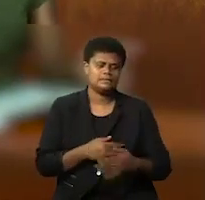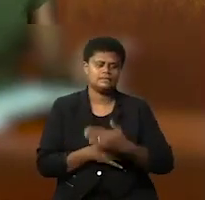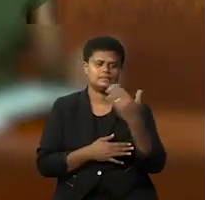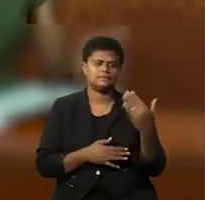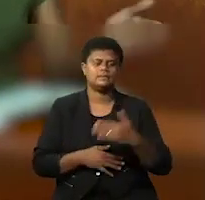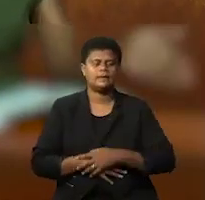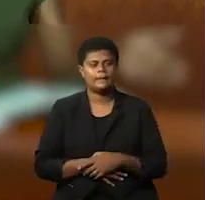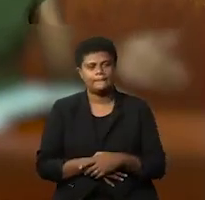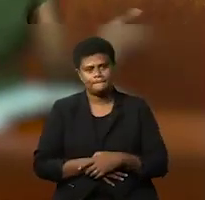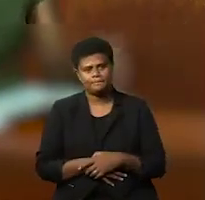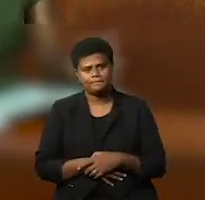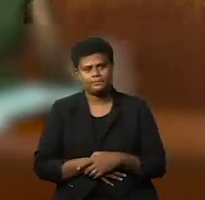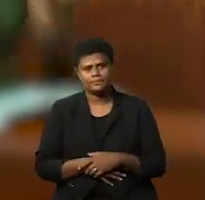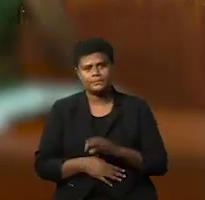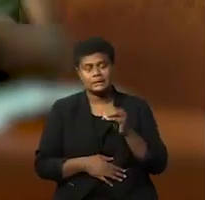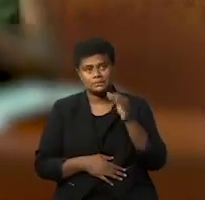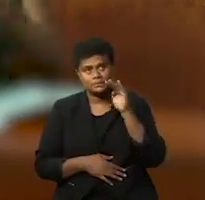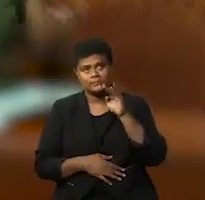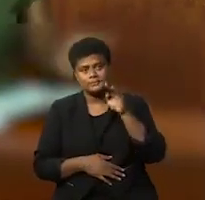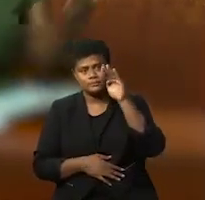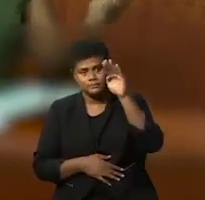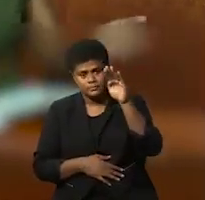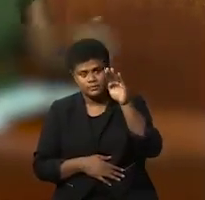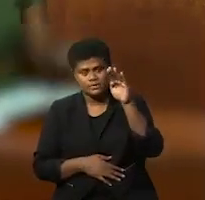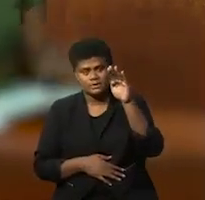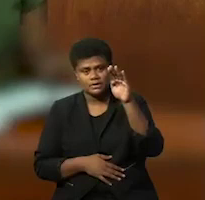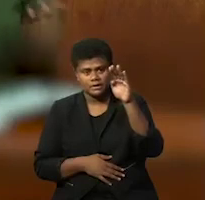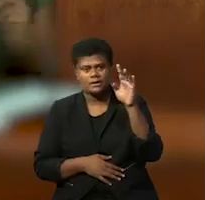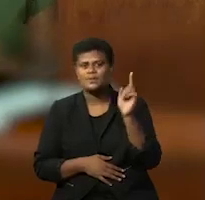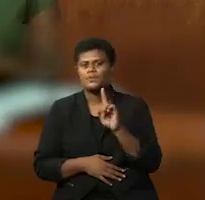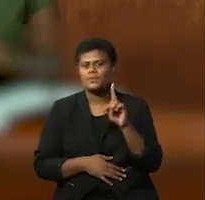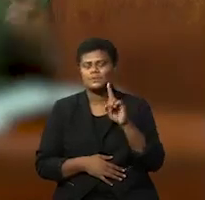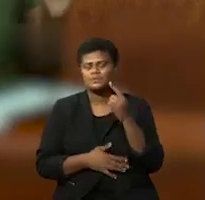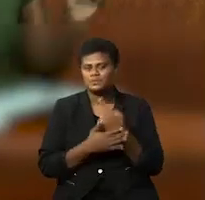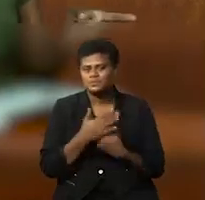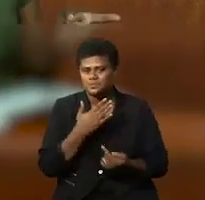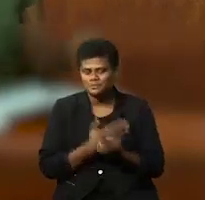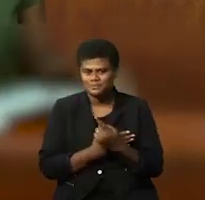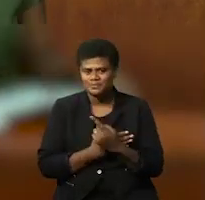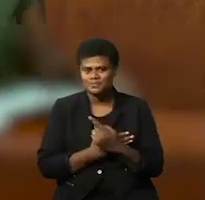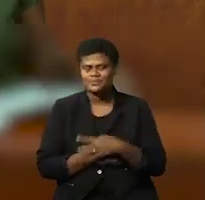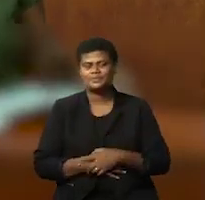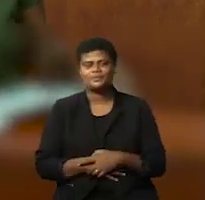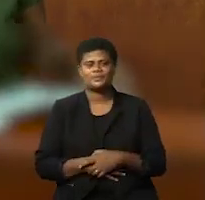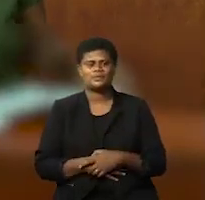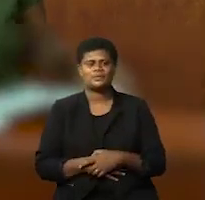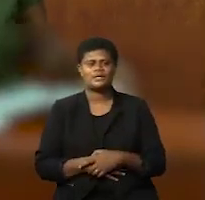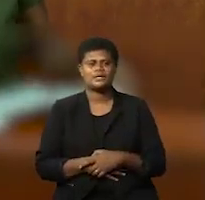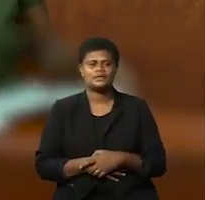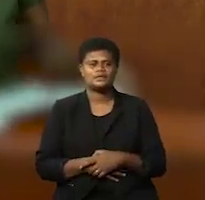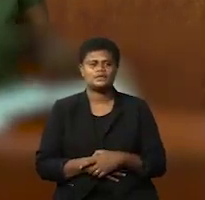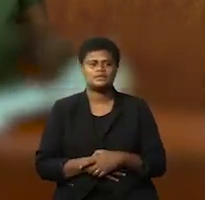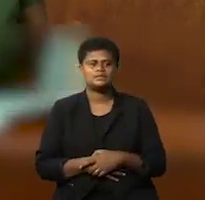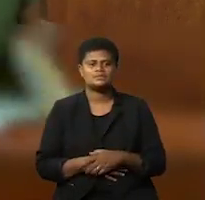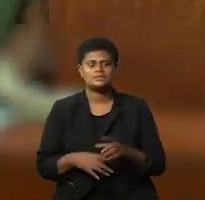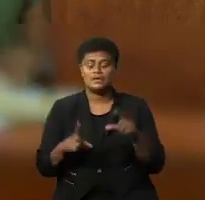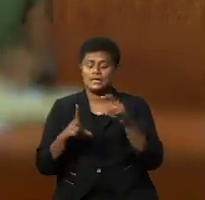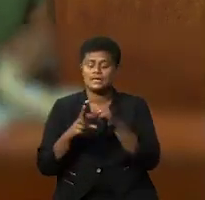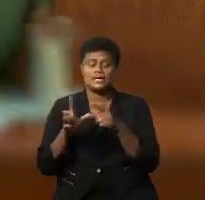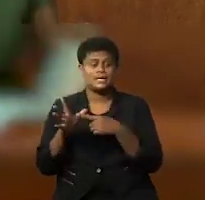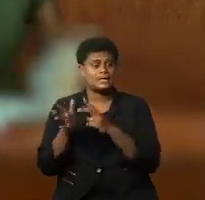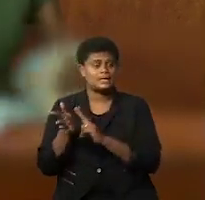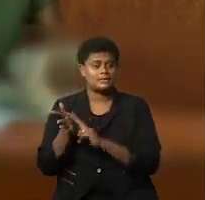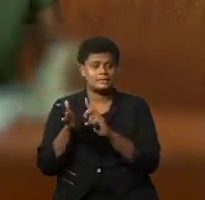back then, you know, the judgment wasn't happening then. So he's sort of alluding to the future, predicting the judgment that will happen. And we find other verses in the Bible. If we go to the book of